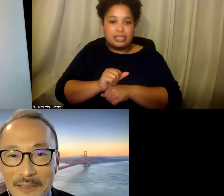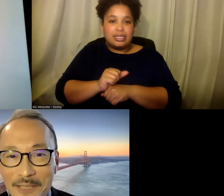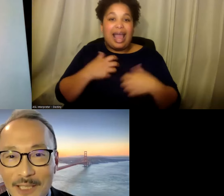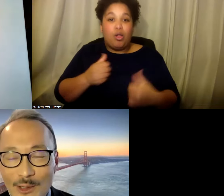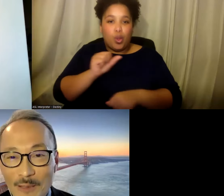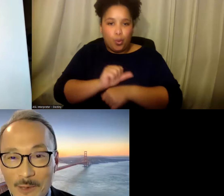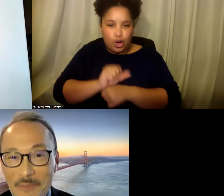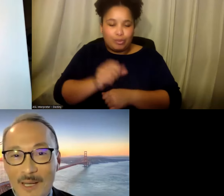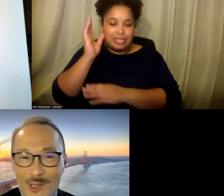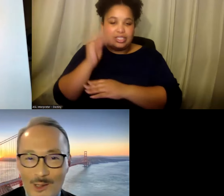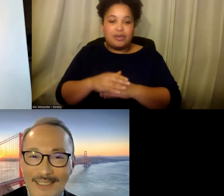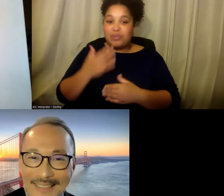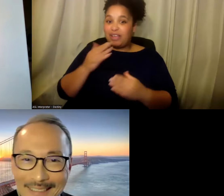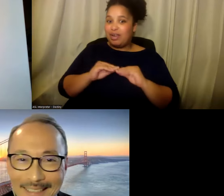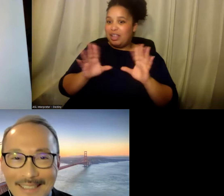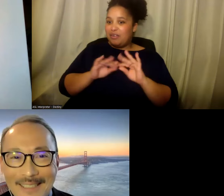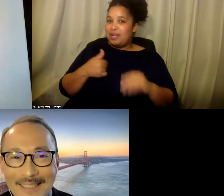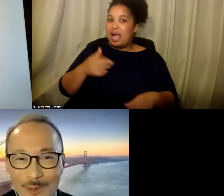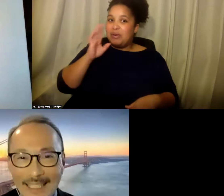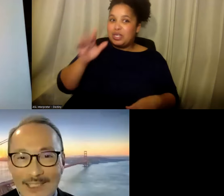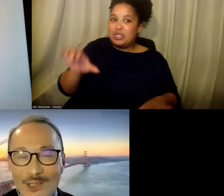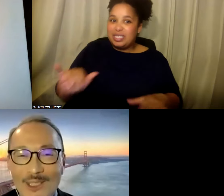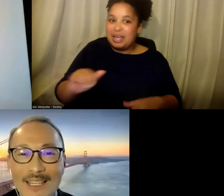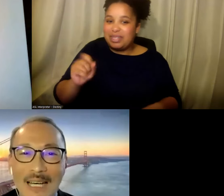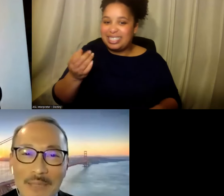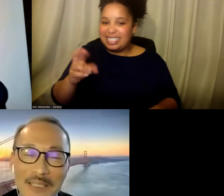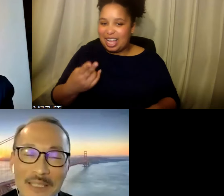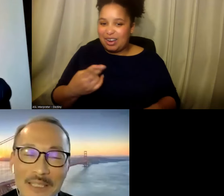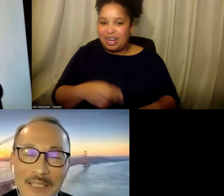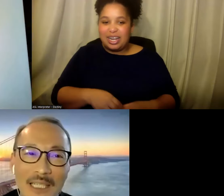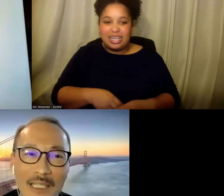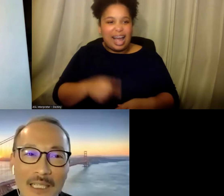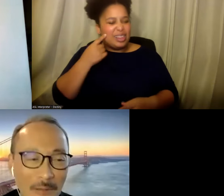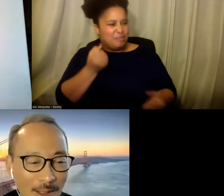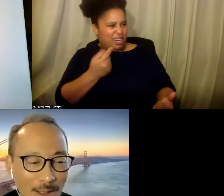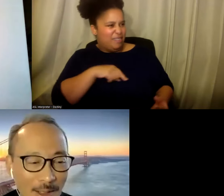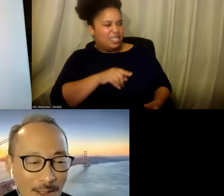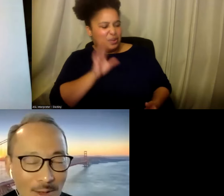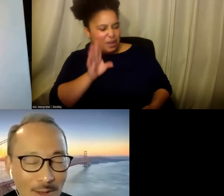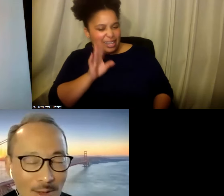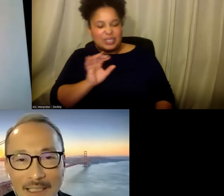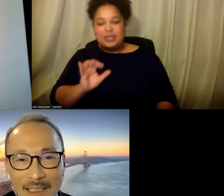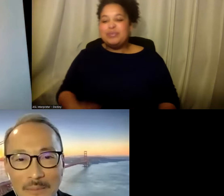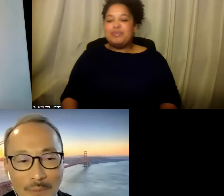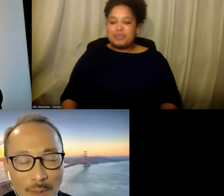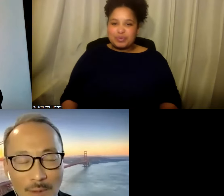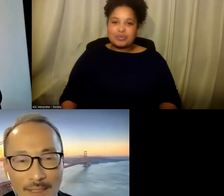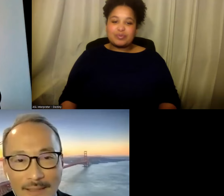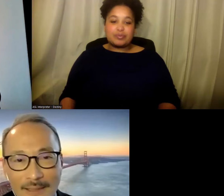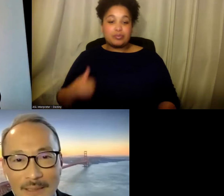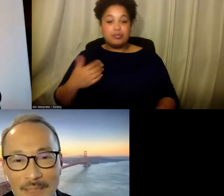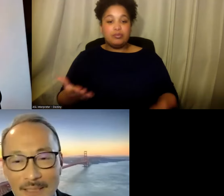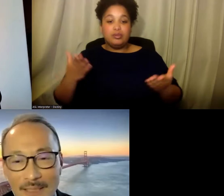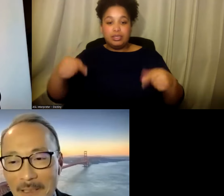that clarification. I was about to jump Okay, to that too. perfect. I think But many in of the us were. meantime, I Yeah. would like to propose that